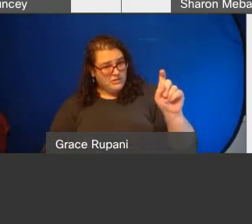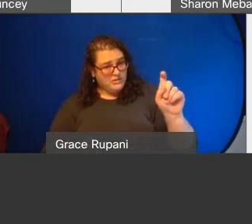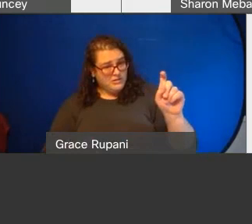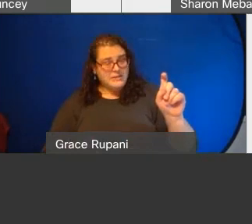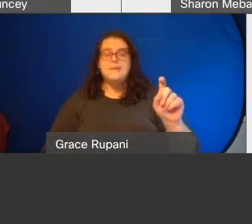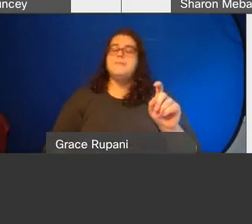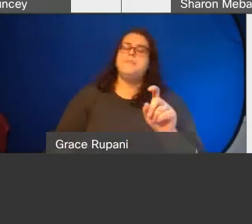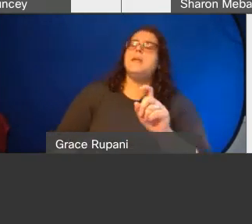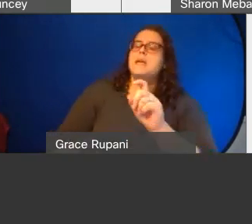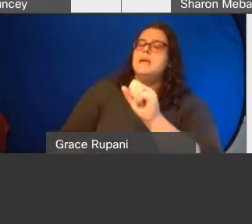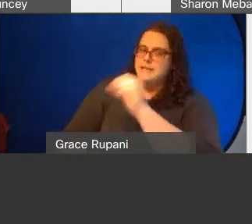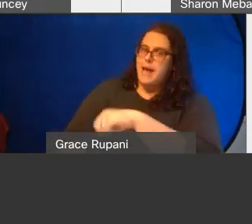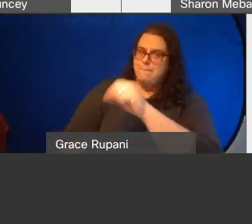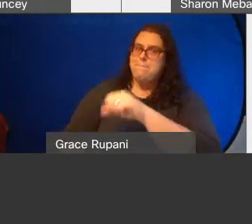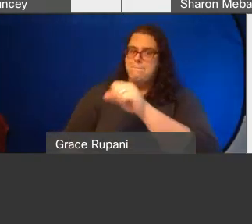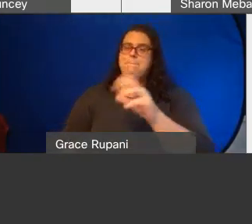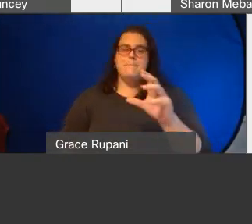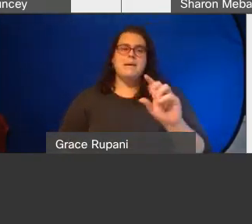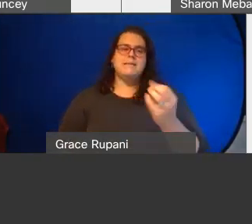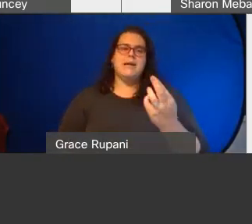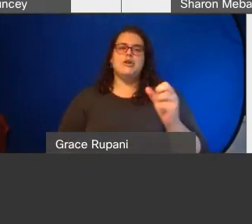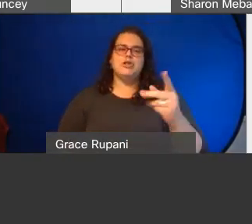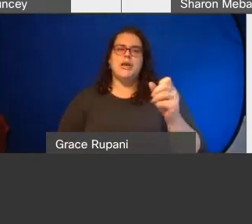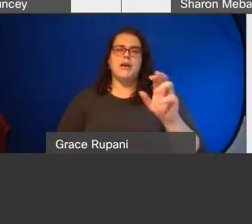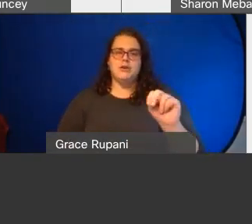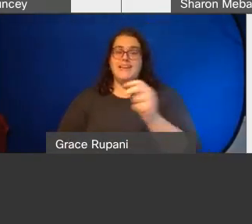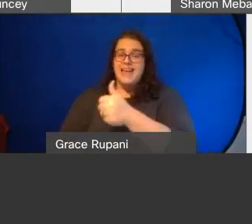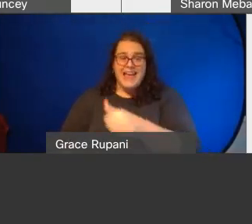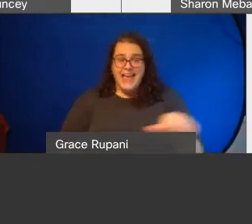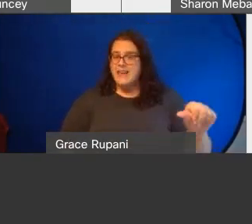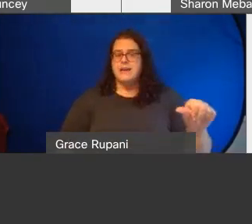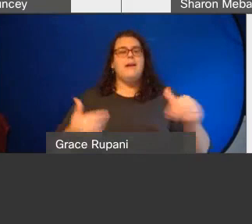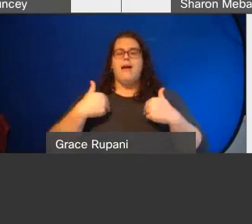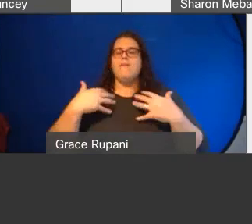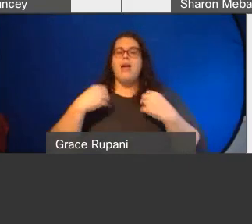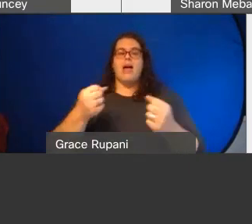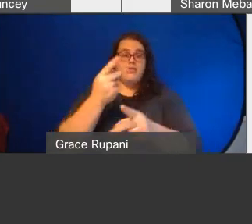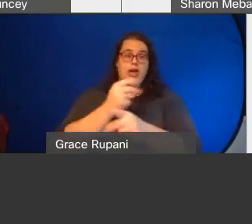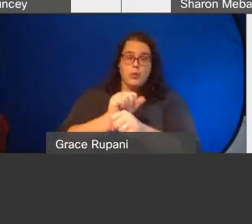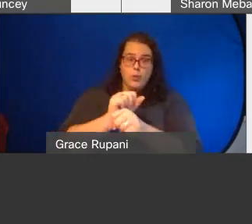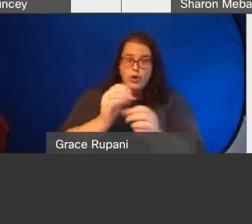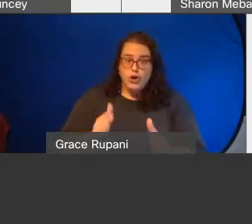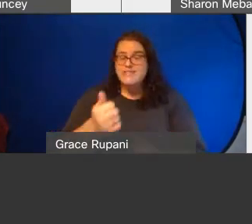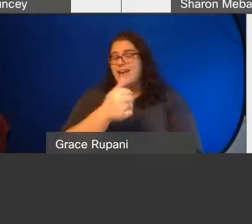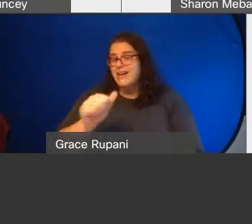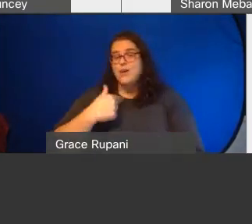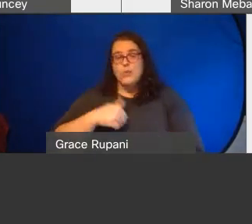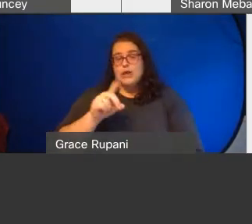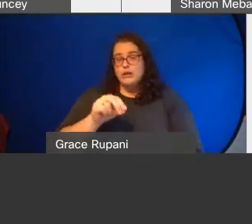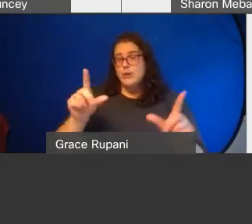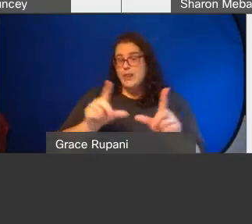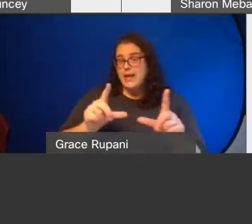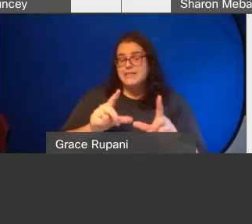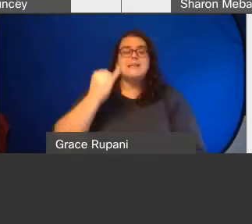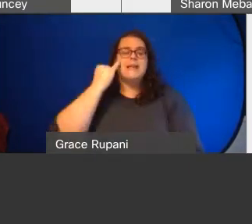Yeah, so any of those settings where we have healthcare workers, and definitely for all of those that we do license, but any of those settings where we